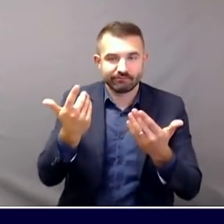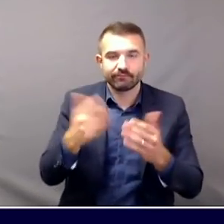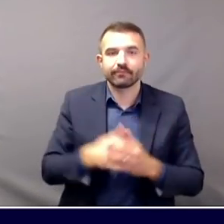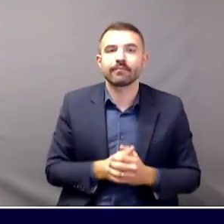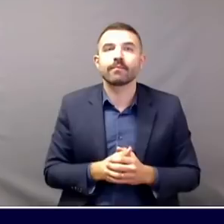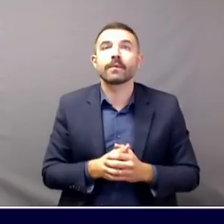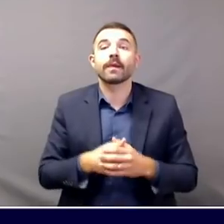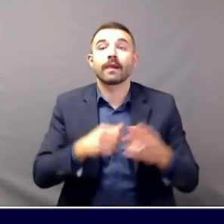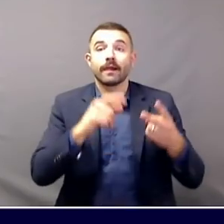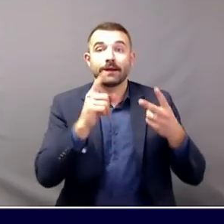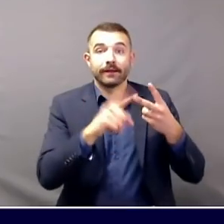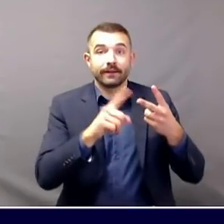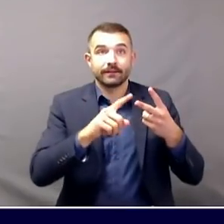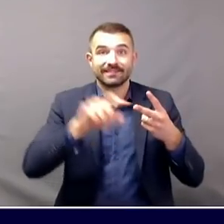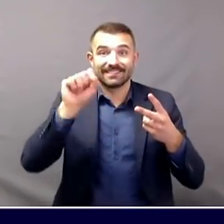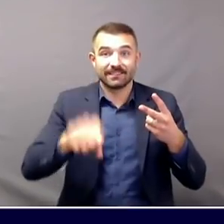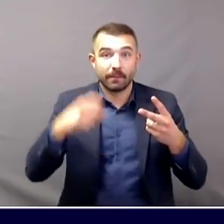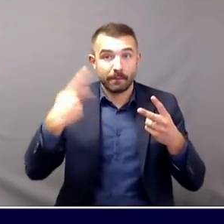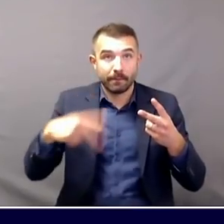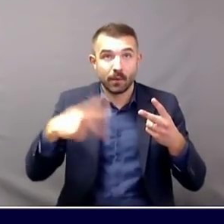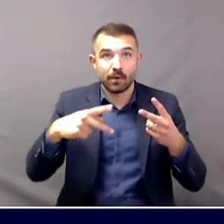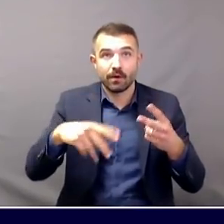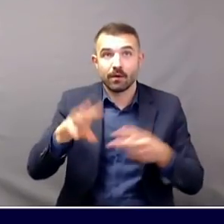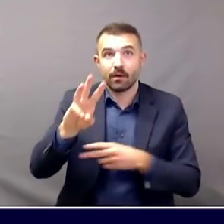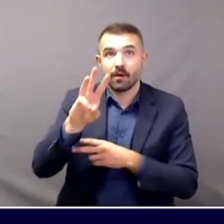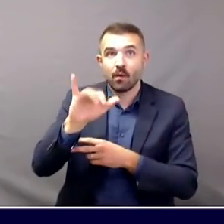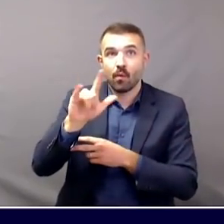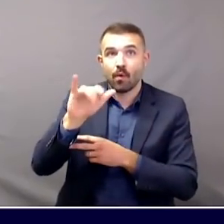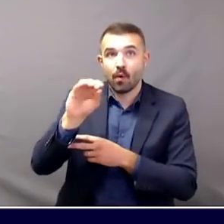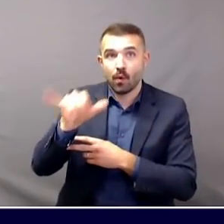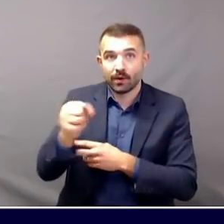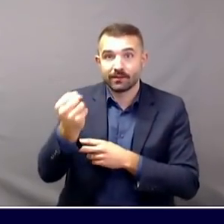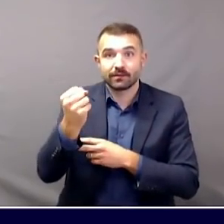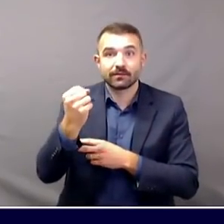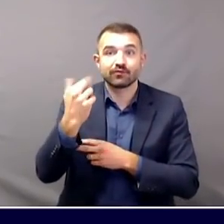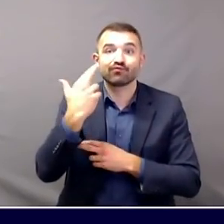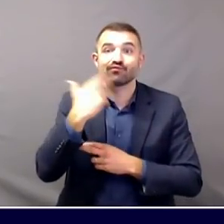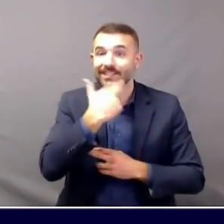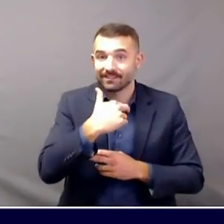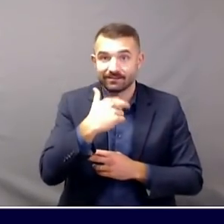in South Portland, where we've detected COVID-19 among 7 staff members.